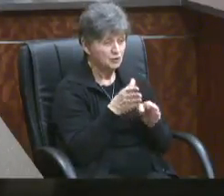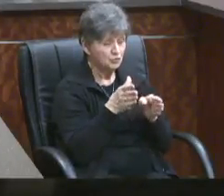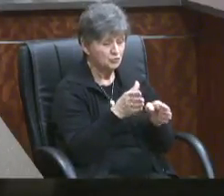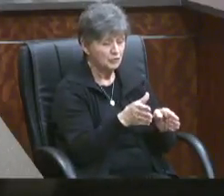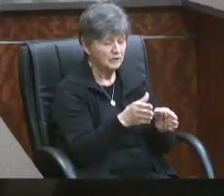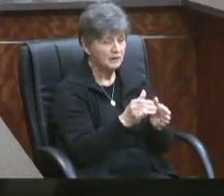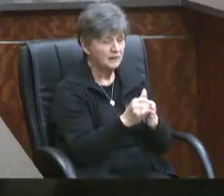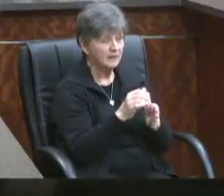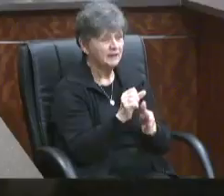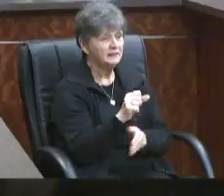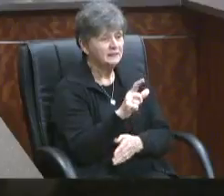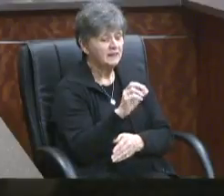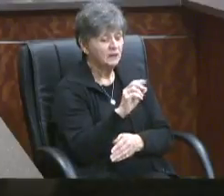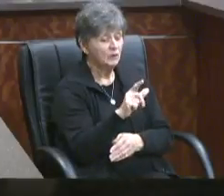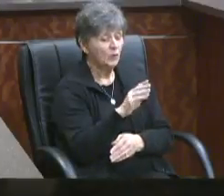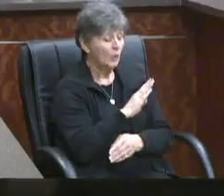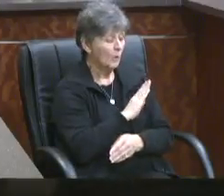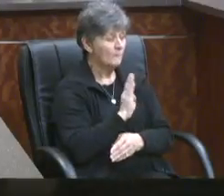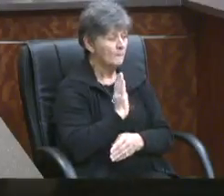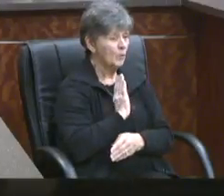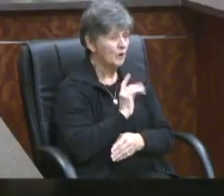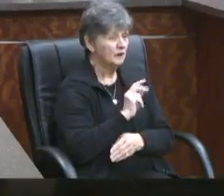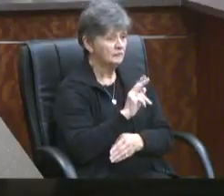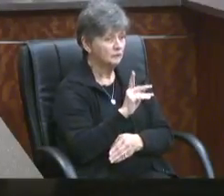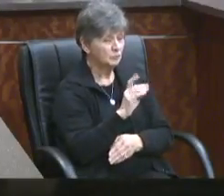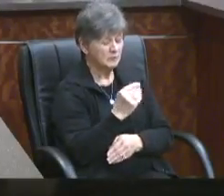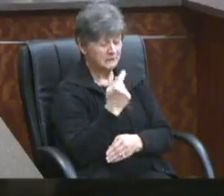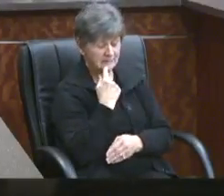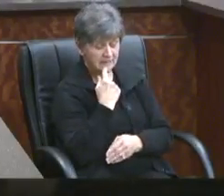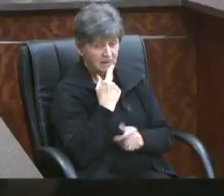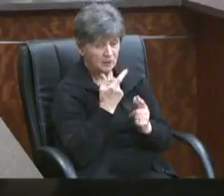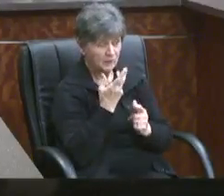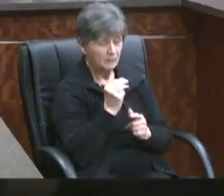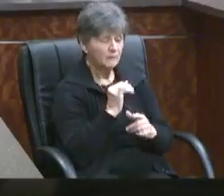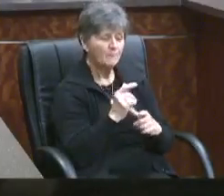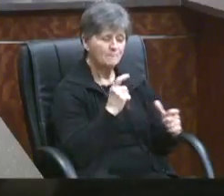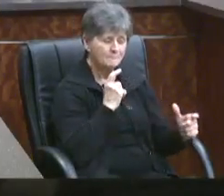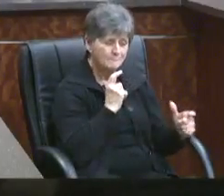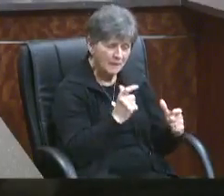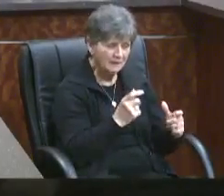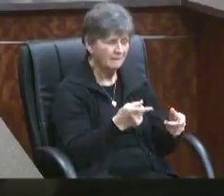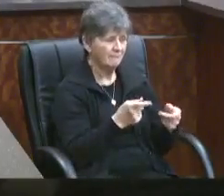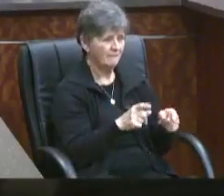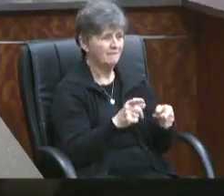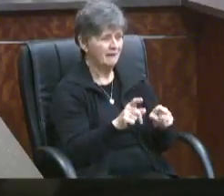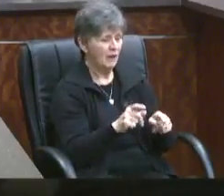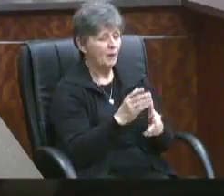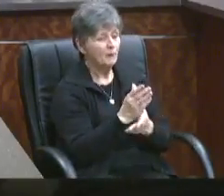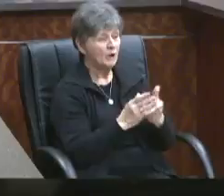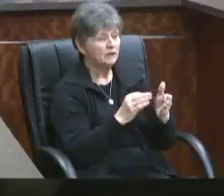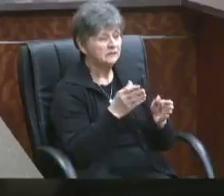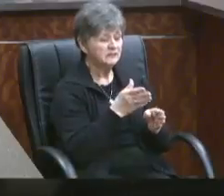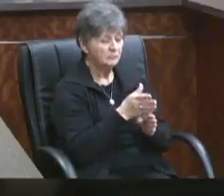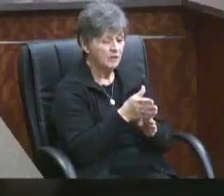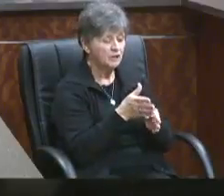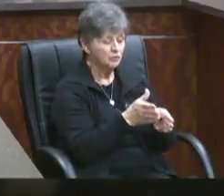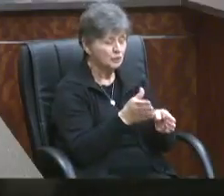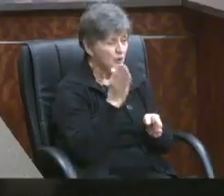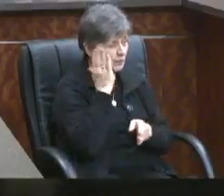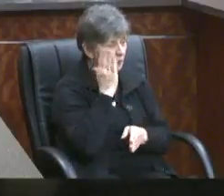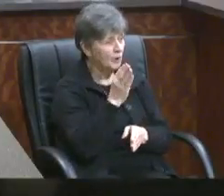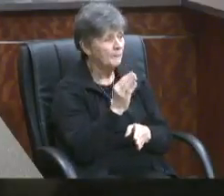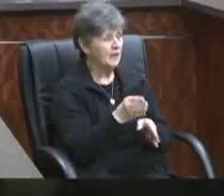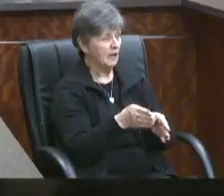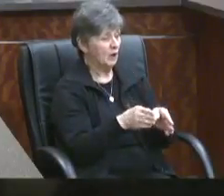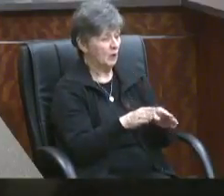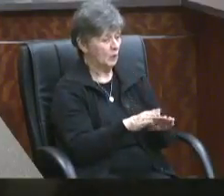the Laurel Board of Trade, and want to thank them. That is a huge event. Parts of Main Street will be closed,